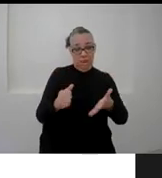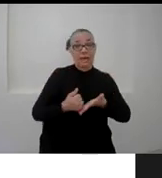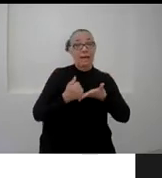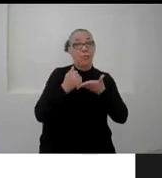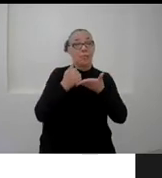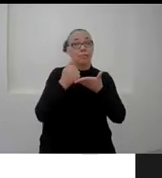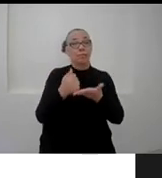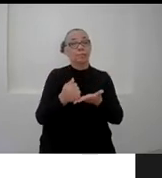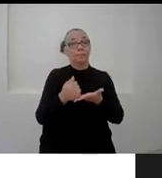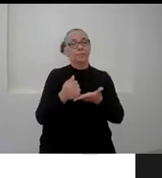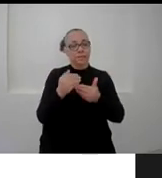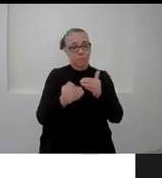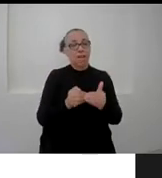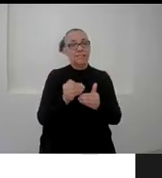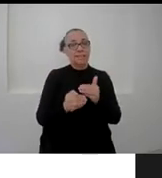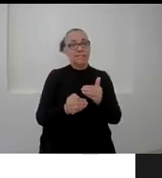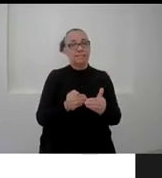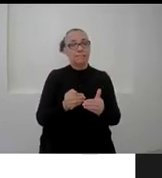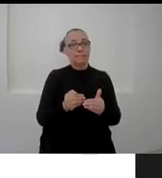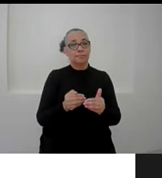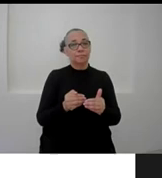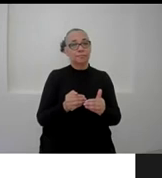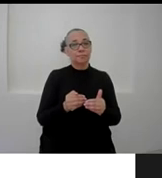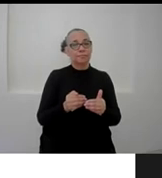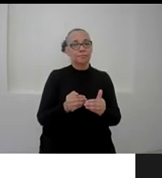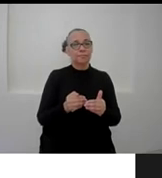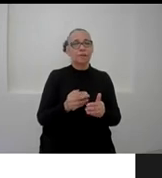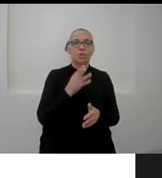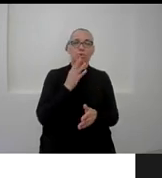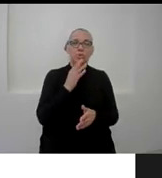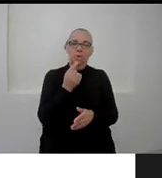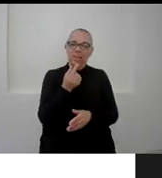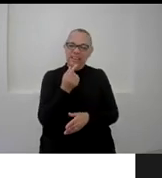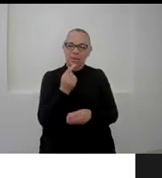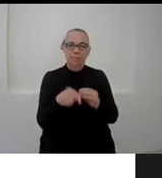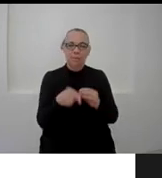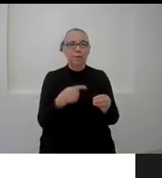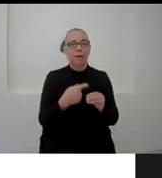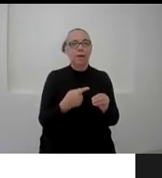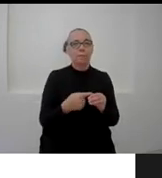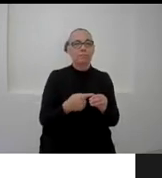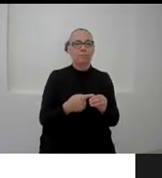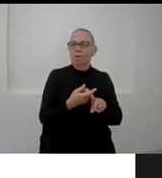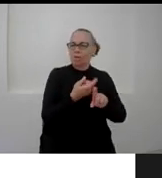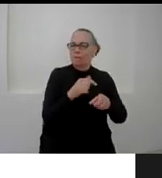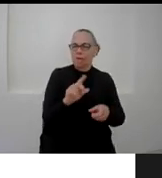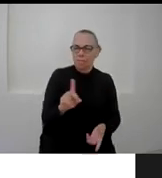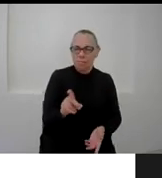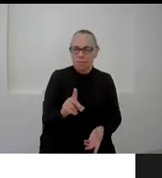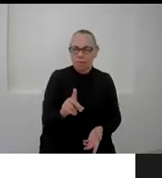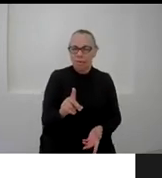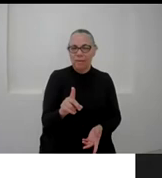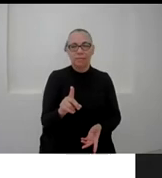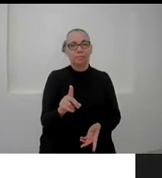that process. I'm going to talk a little bit about some of where it comes from within very much